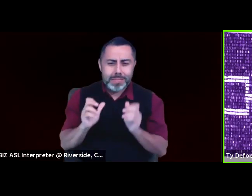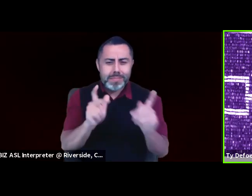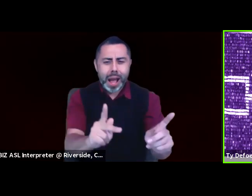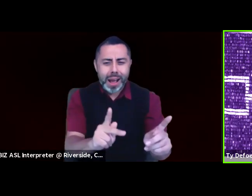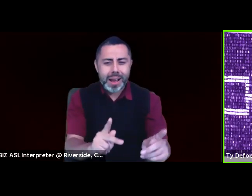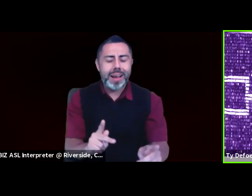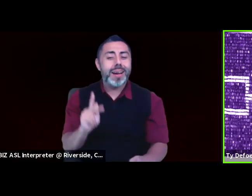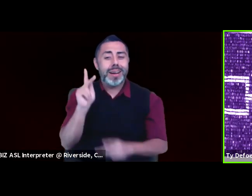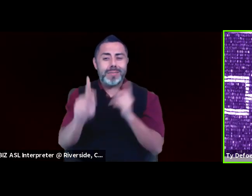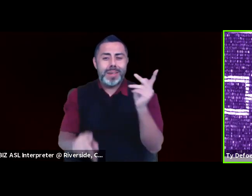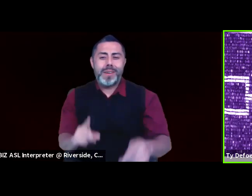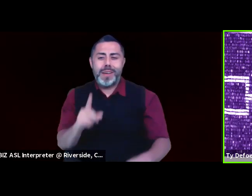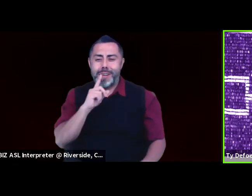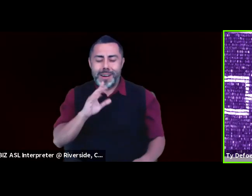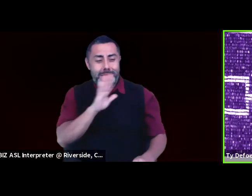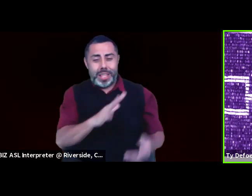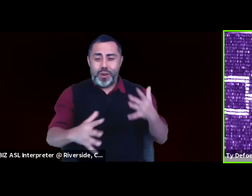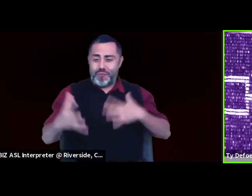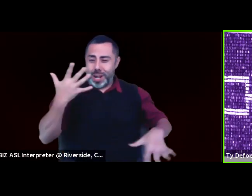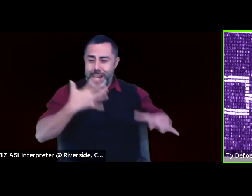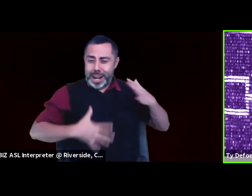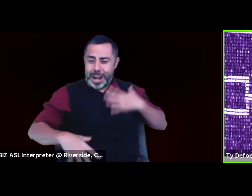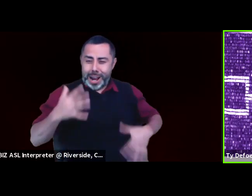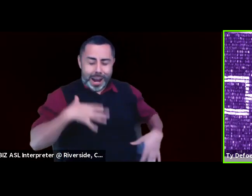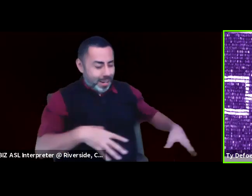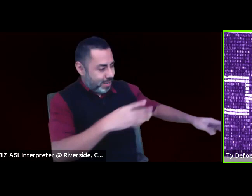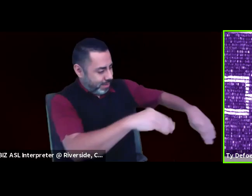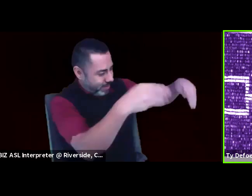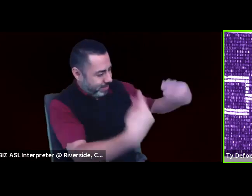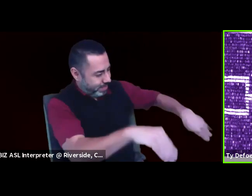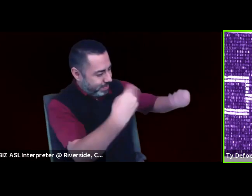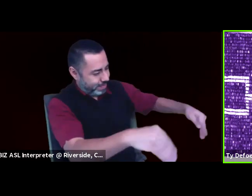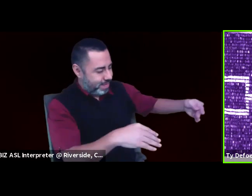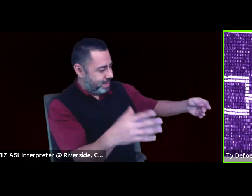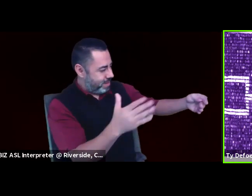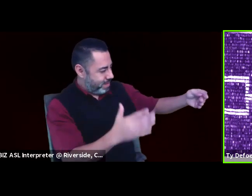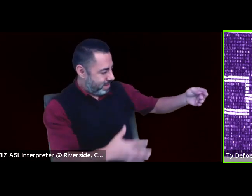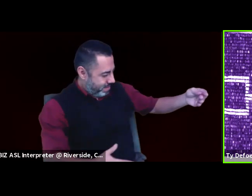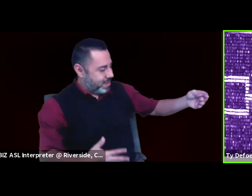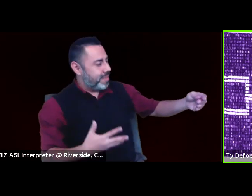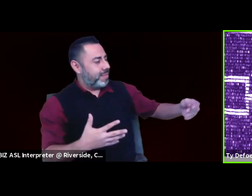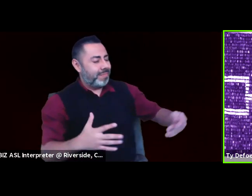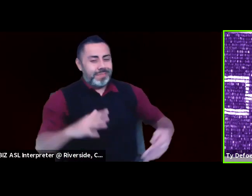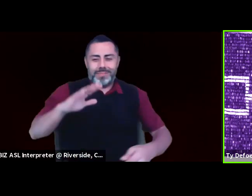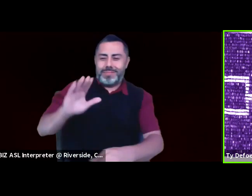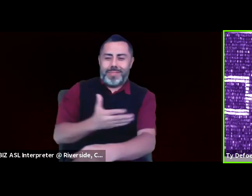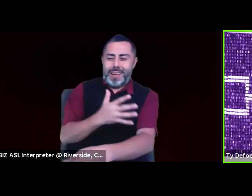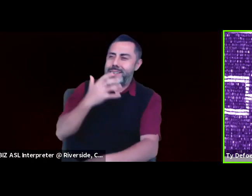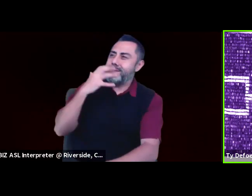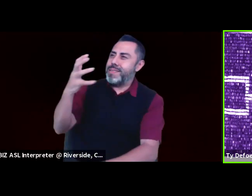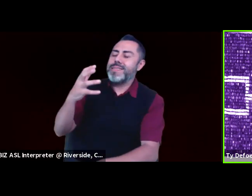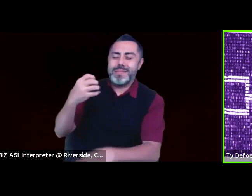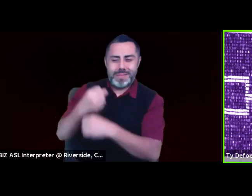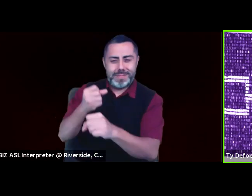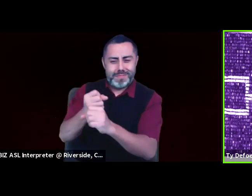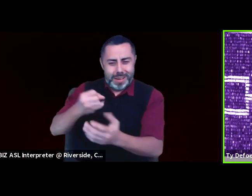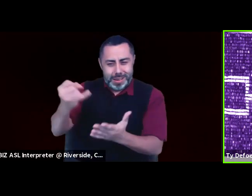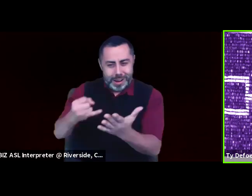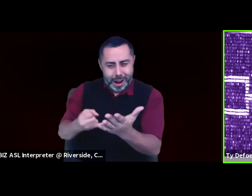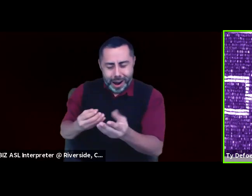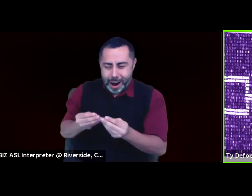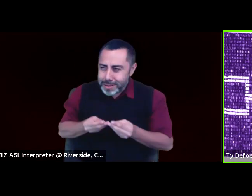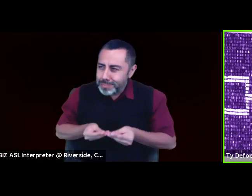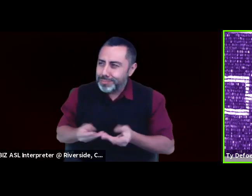their regalia, getting those songs started and creating art, which is great, finding another way to connect. There's